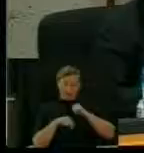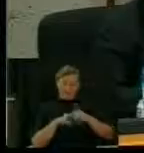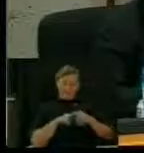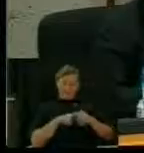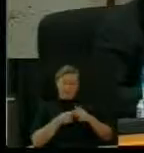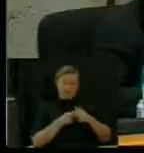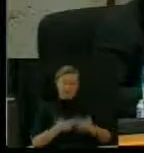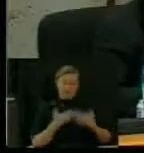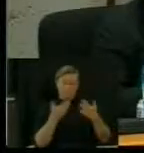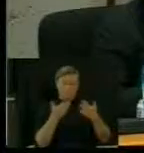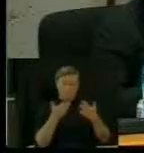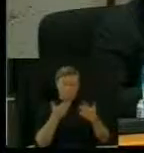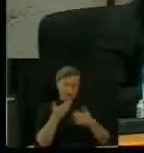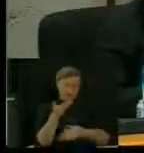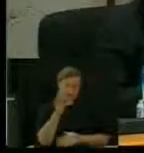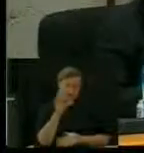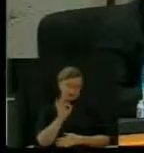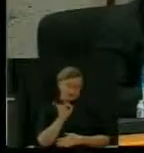is